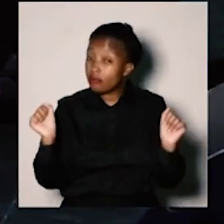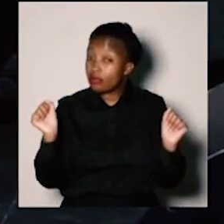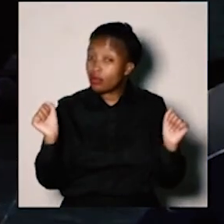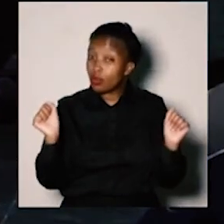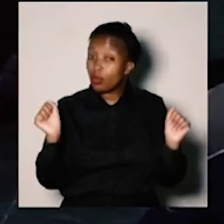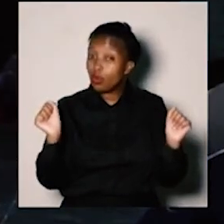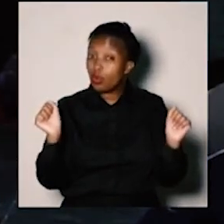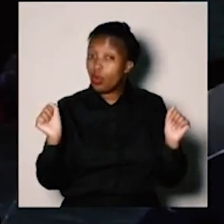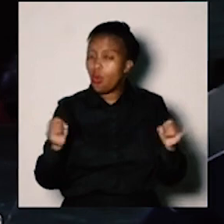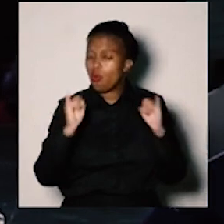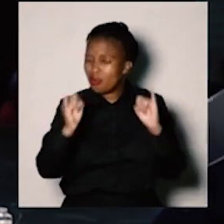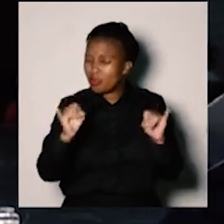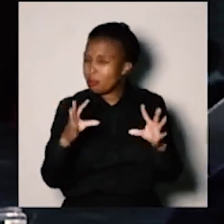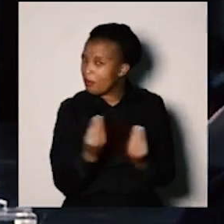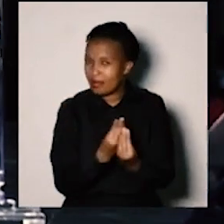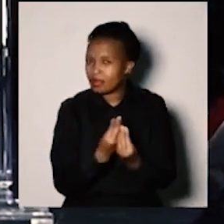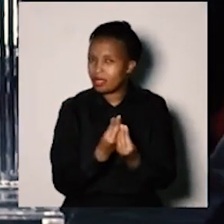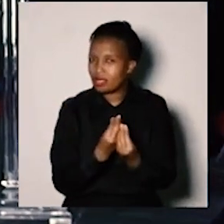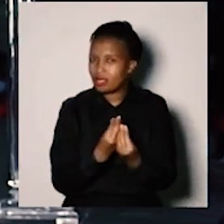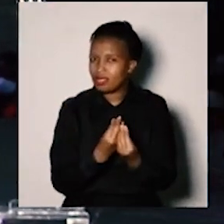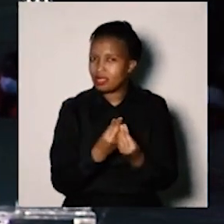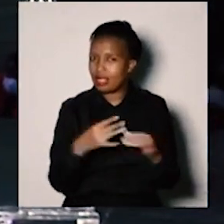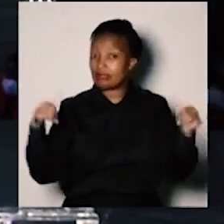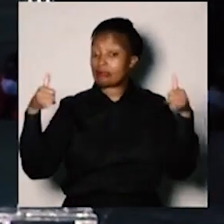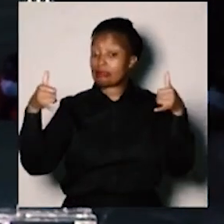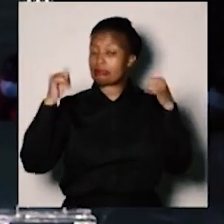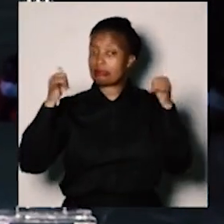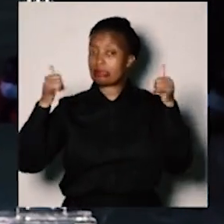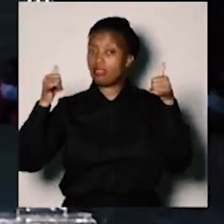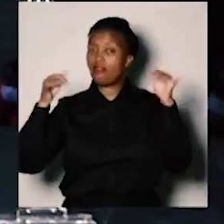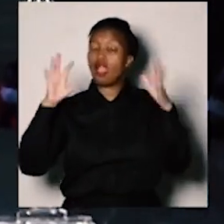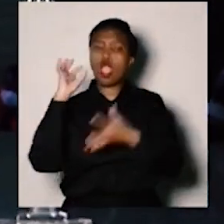with corruptible things as silver and gold